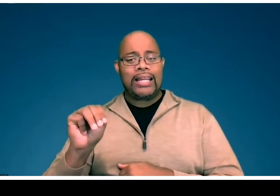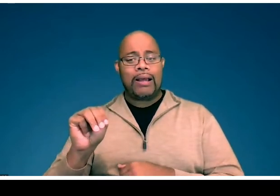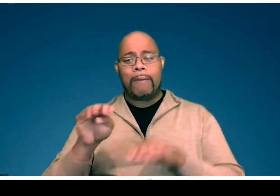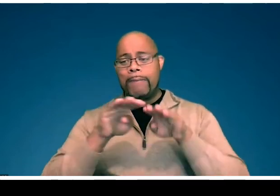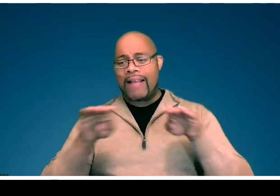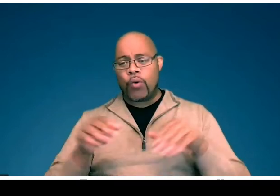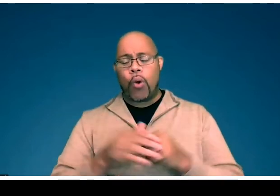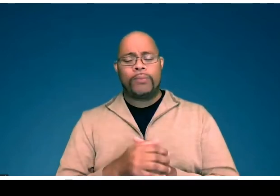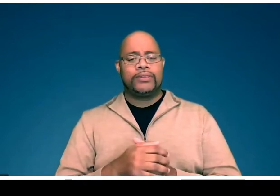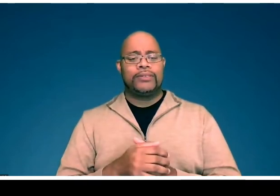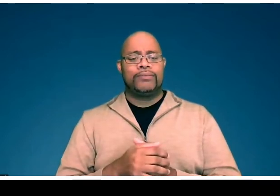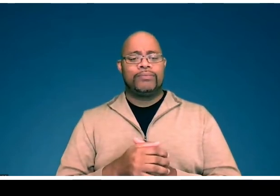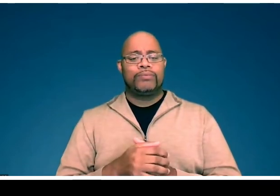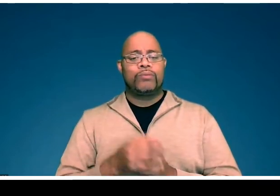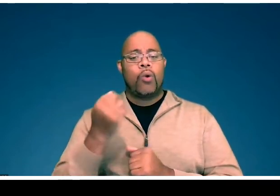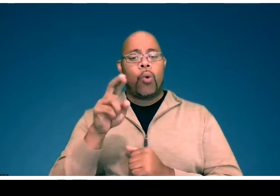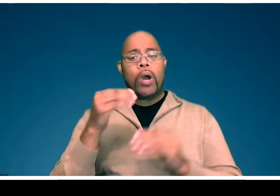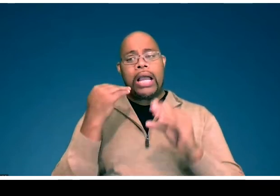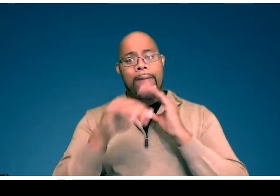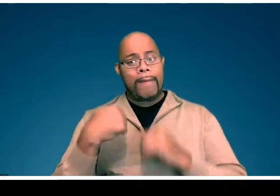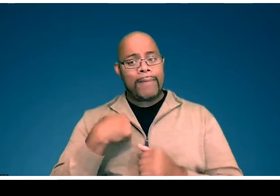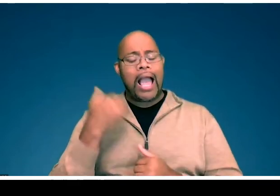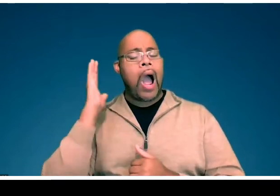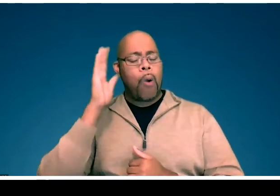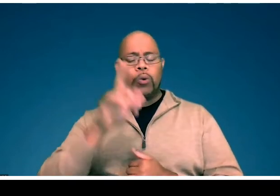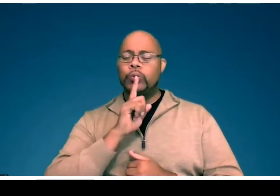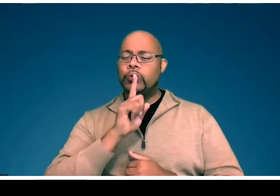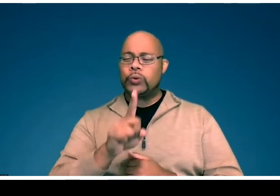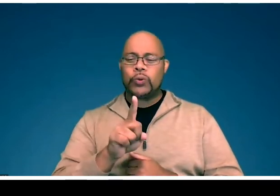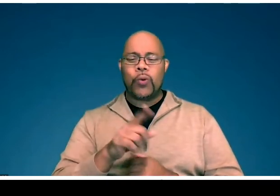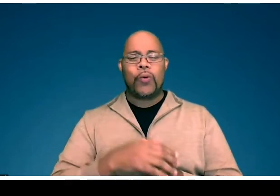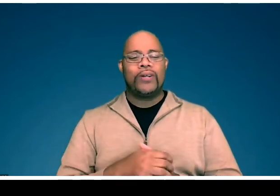media platforms or by email, and I